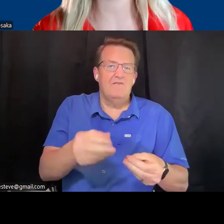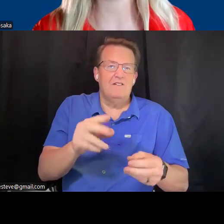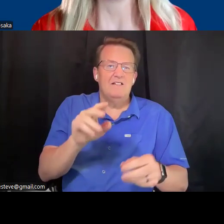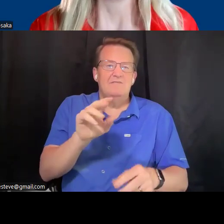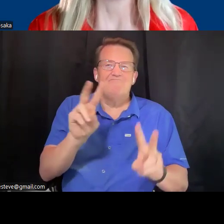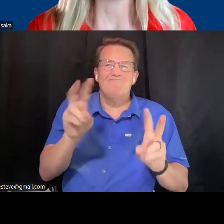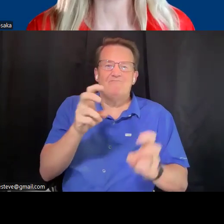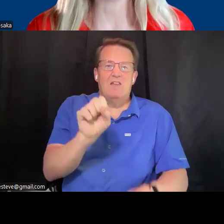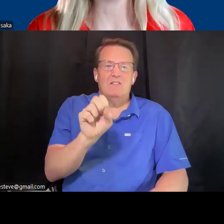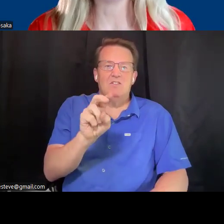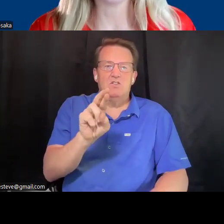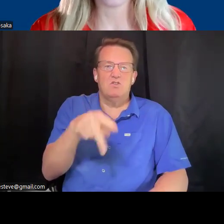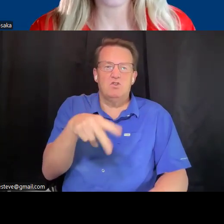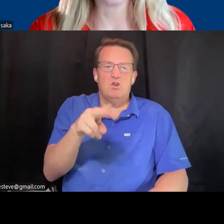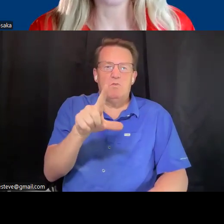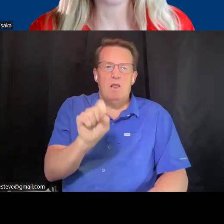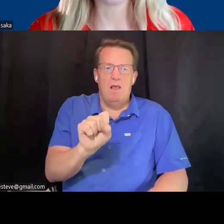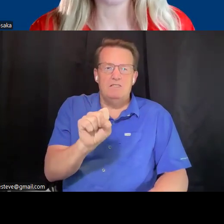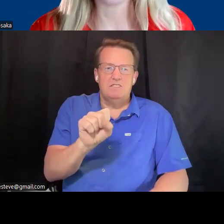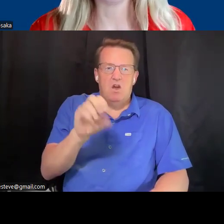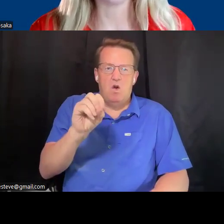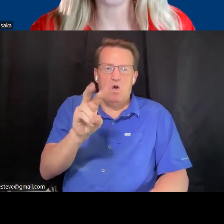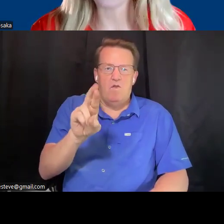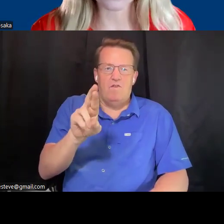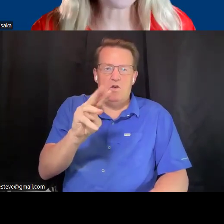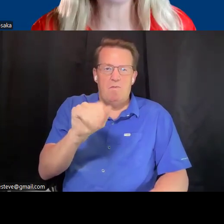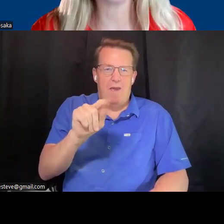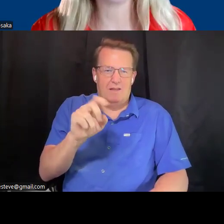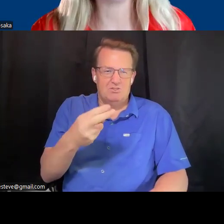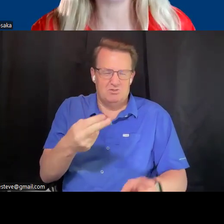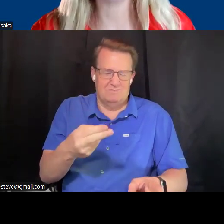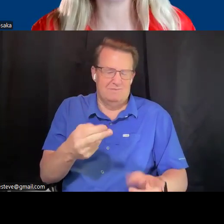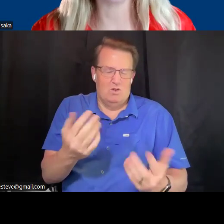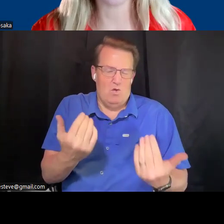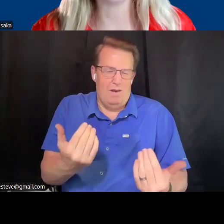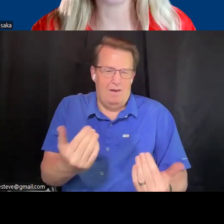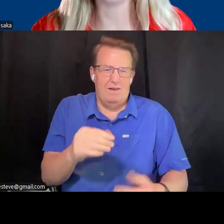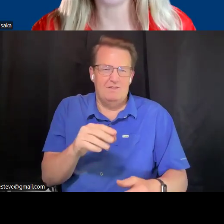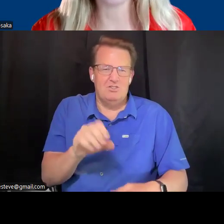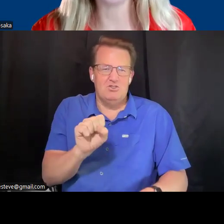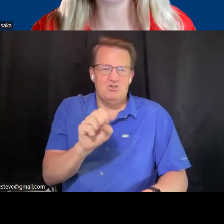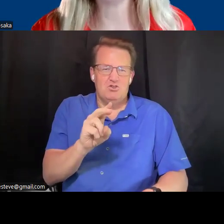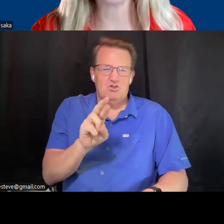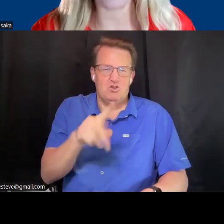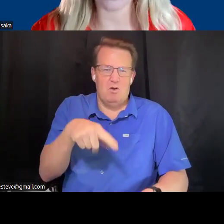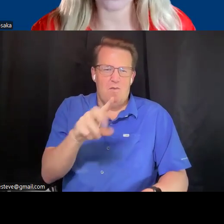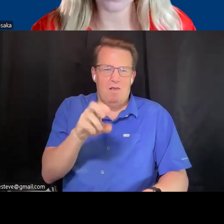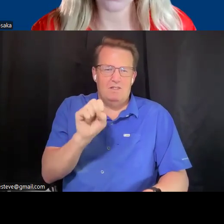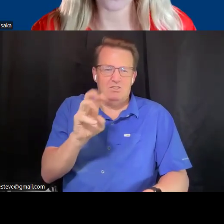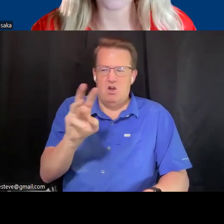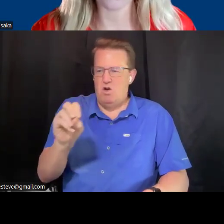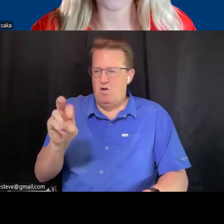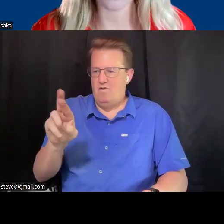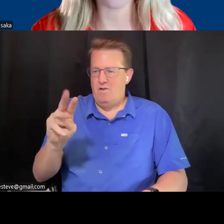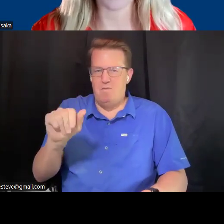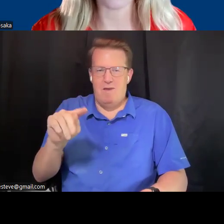overmatch. Right now today, in the simplest of terms, surplus overmatch is money above and beyond what